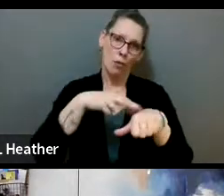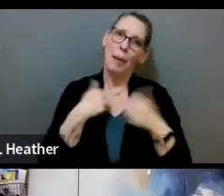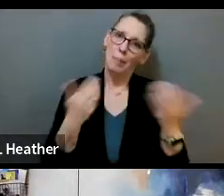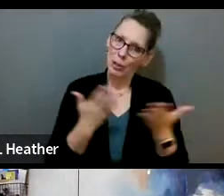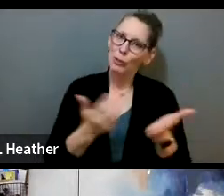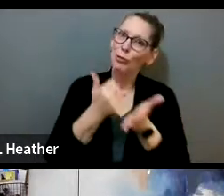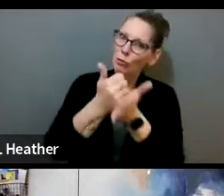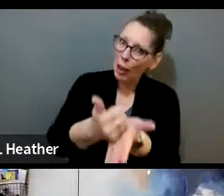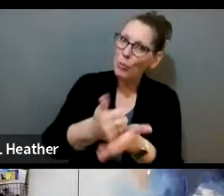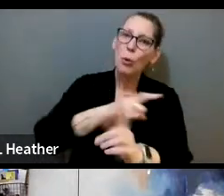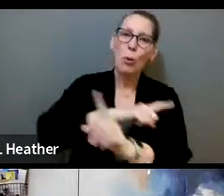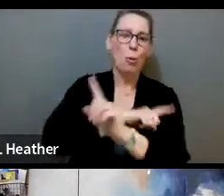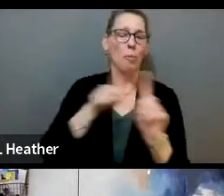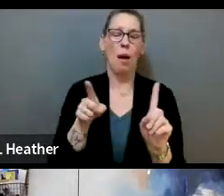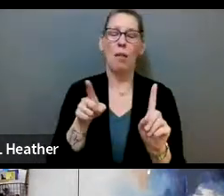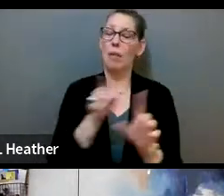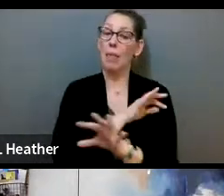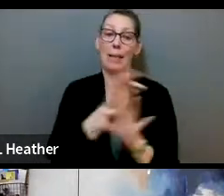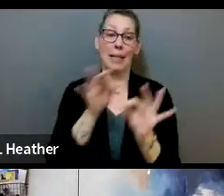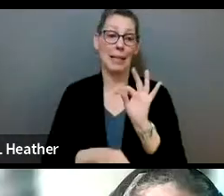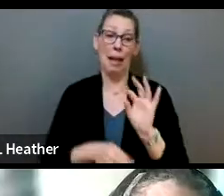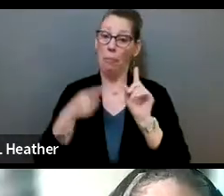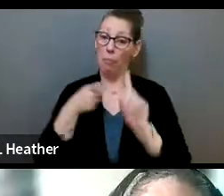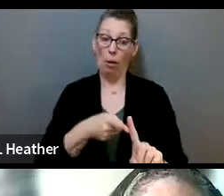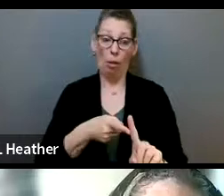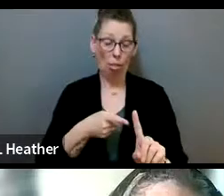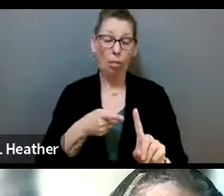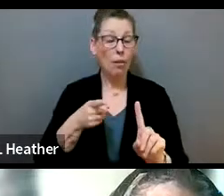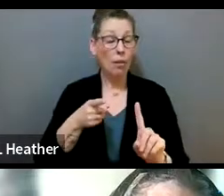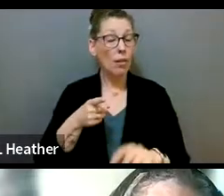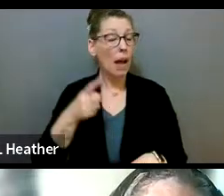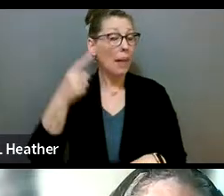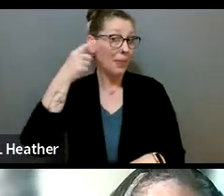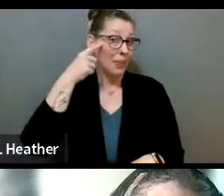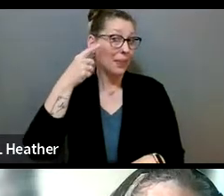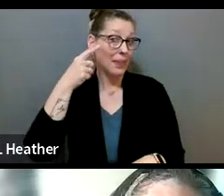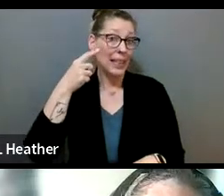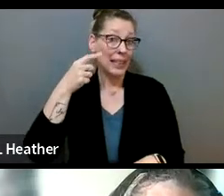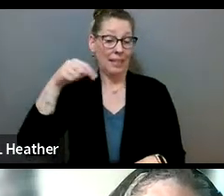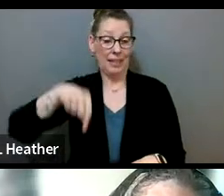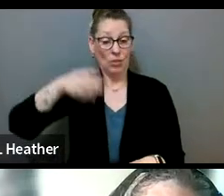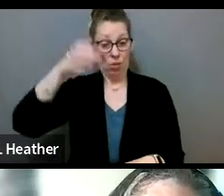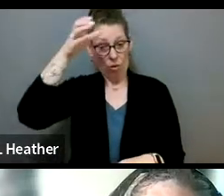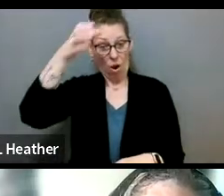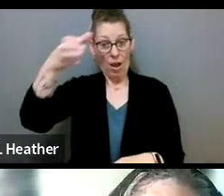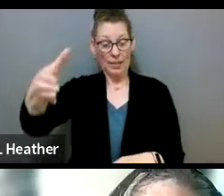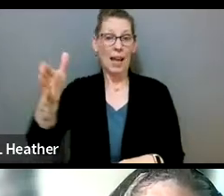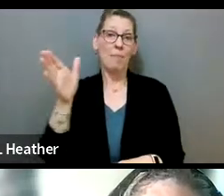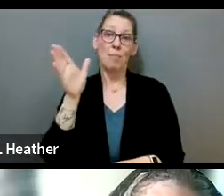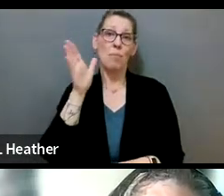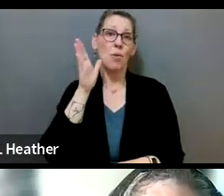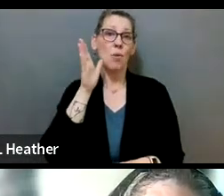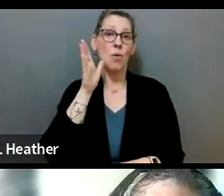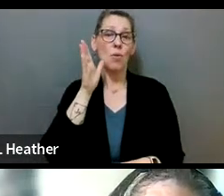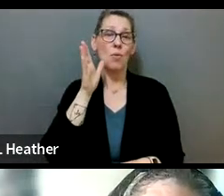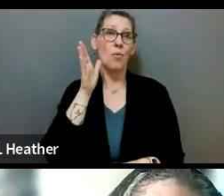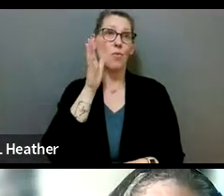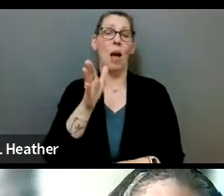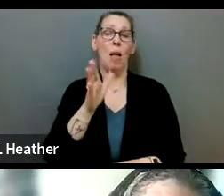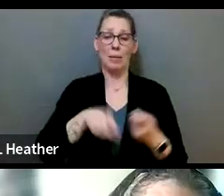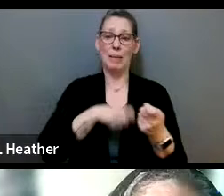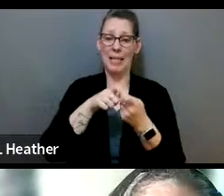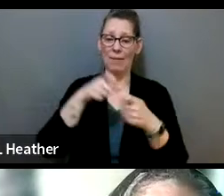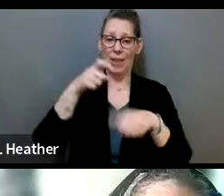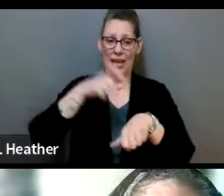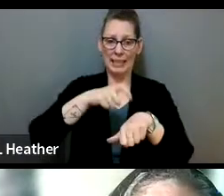you, but that's the simple fact of the matter is, I think this concept that we're going to move people off the freeway at certain times of the day doesn't